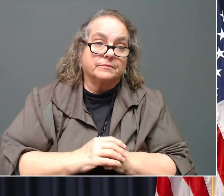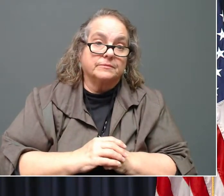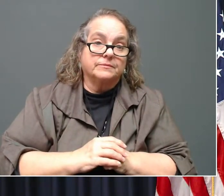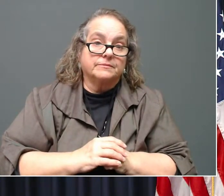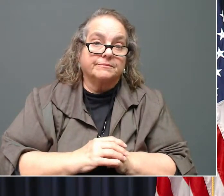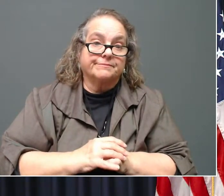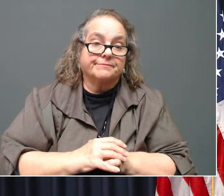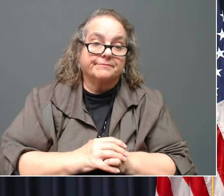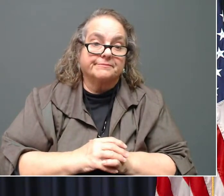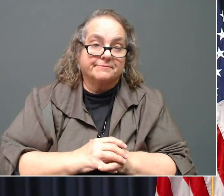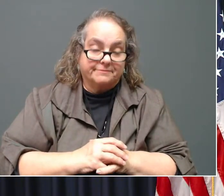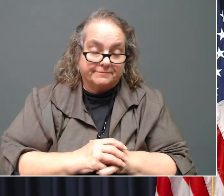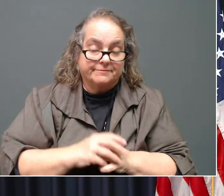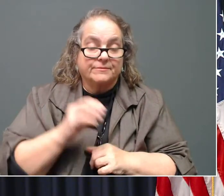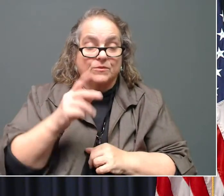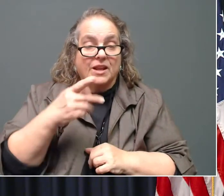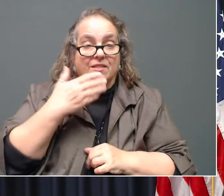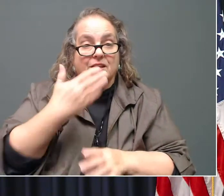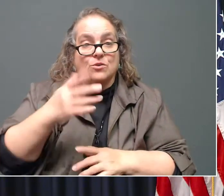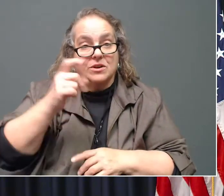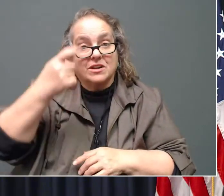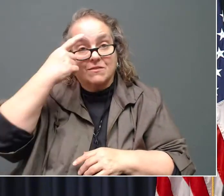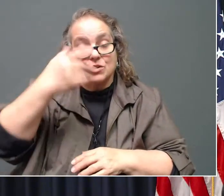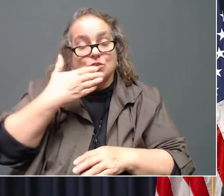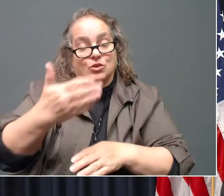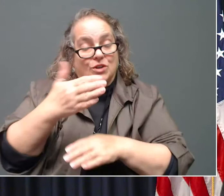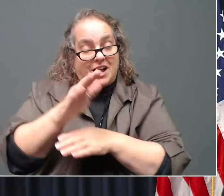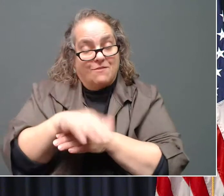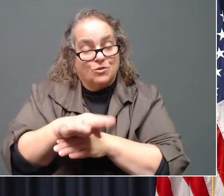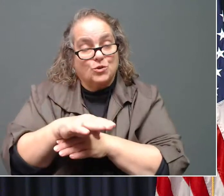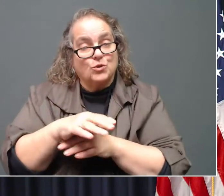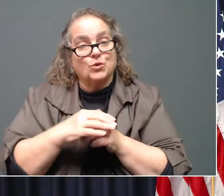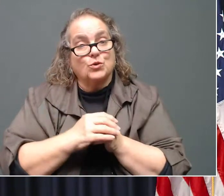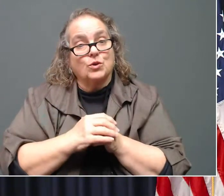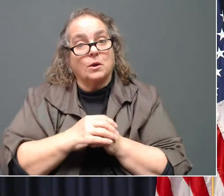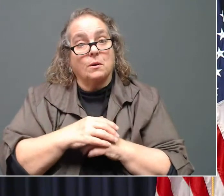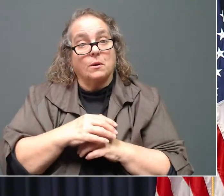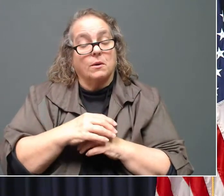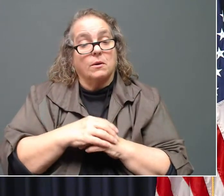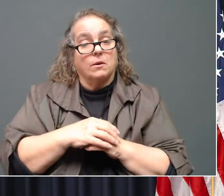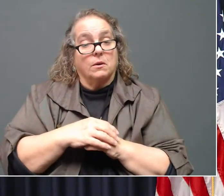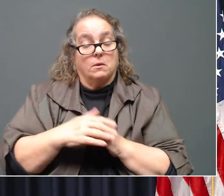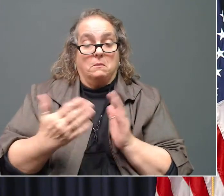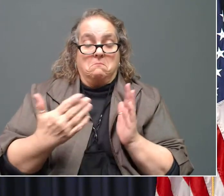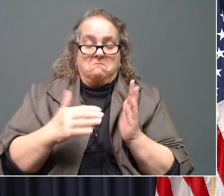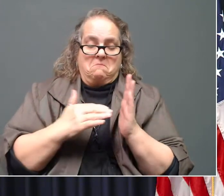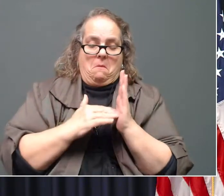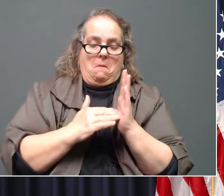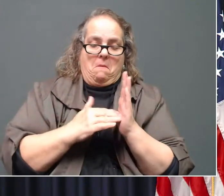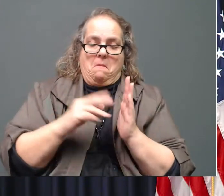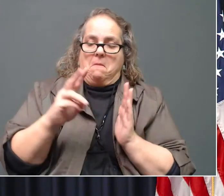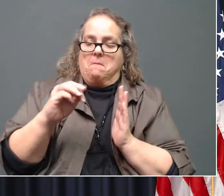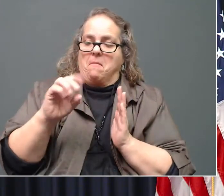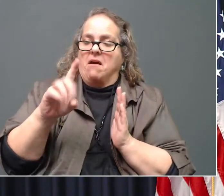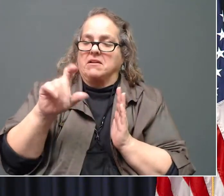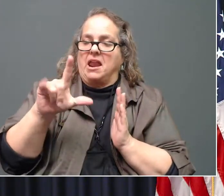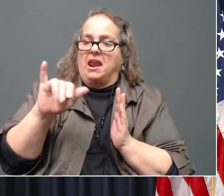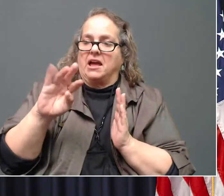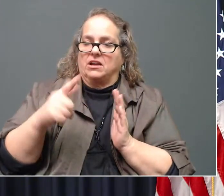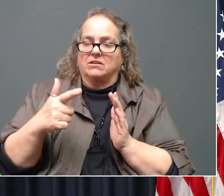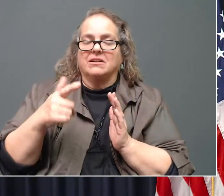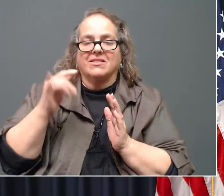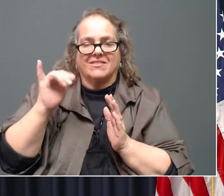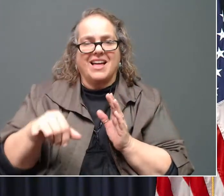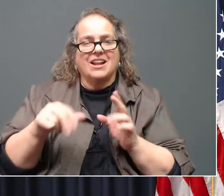All right. Thank you, Governor. Good afternoon. Modeling is a term that we've heard throughout the pandemic. And